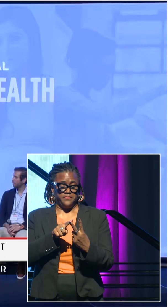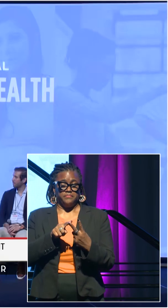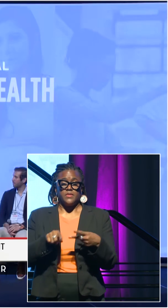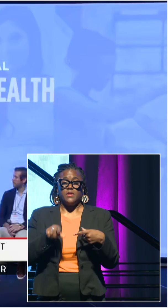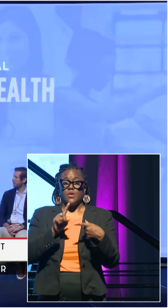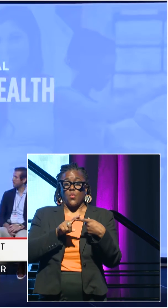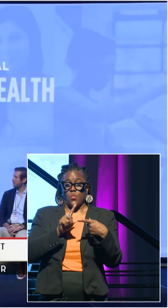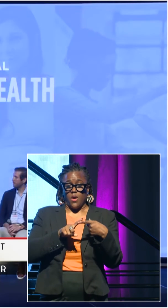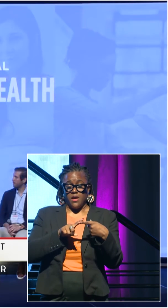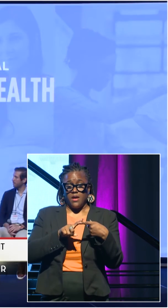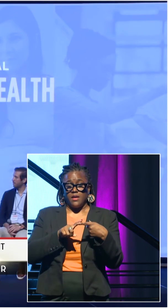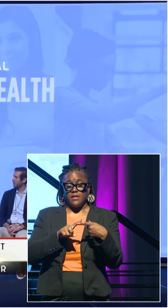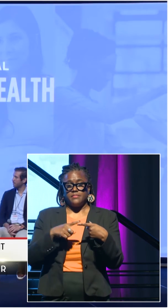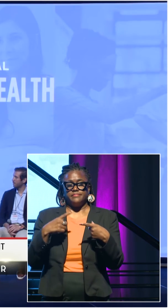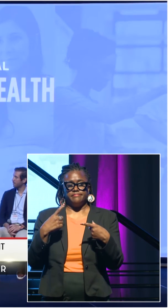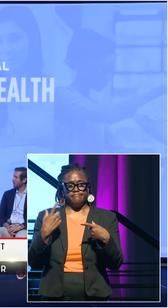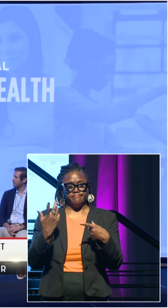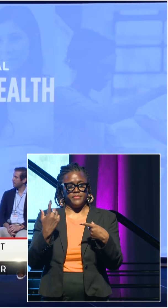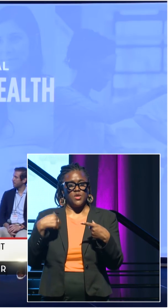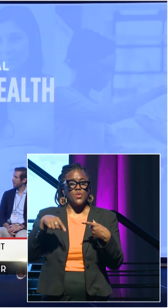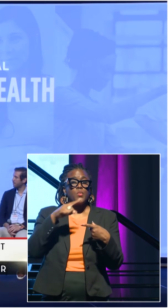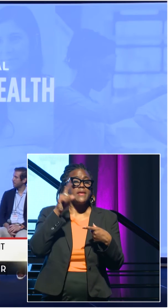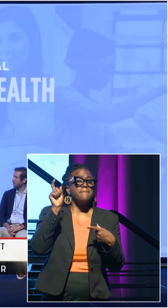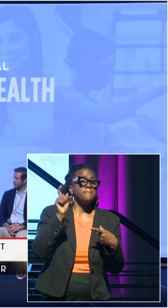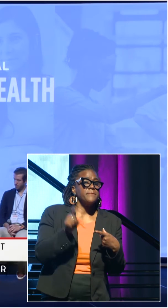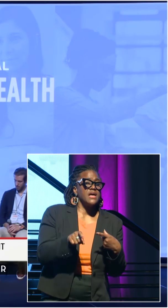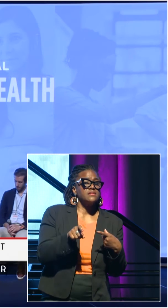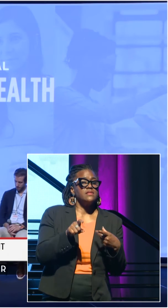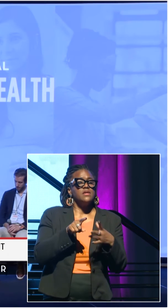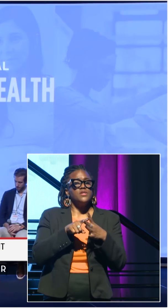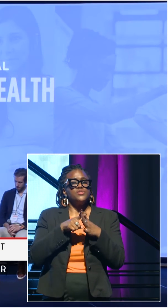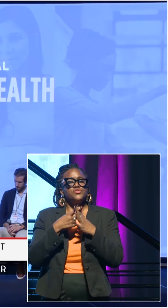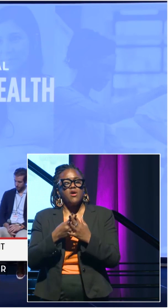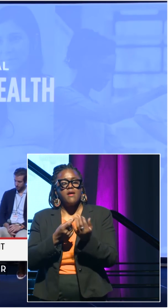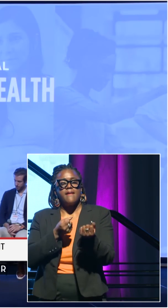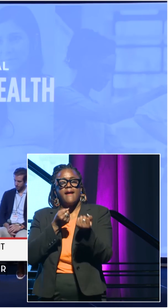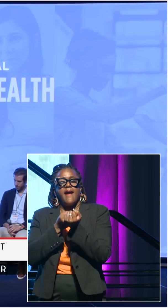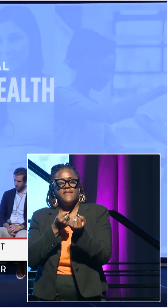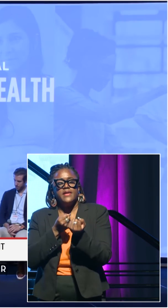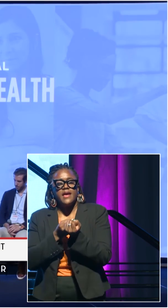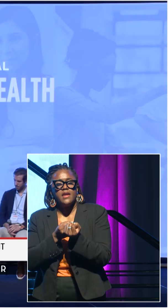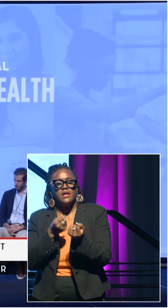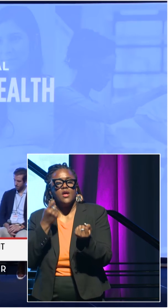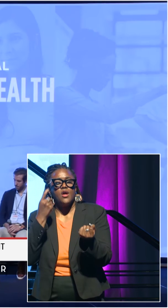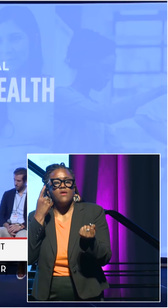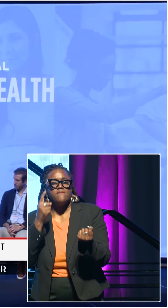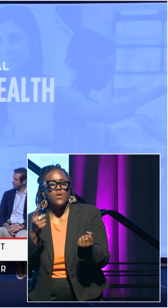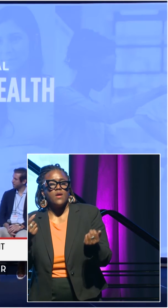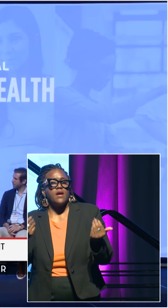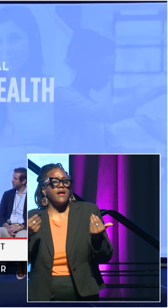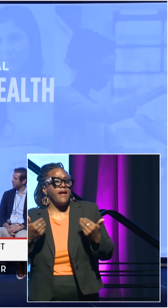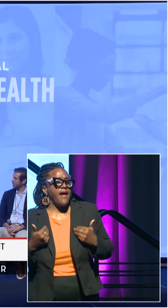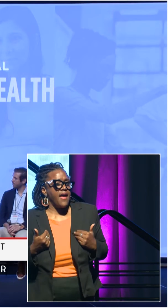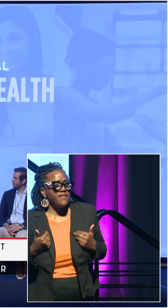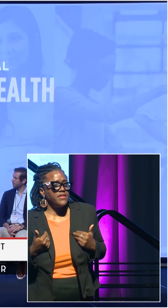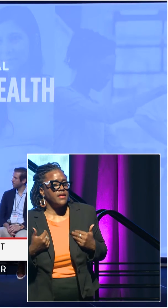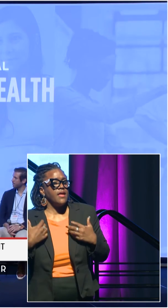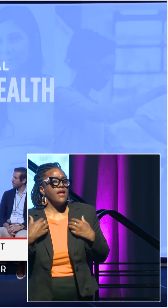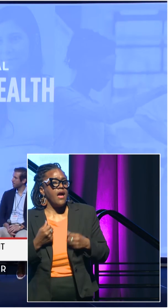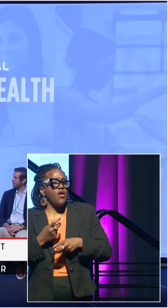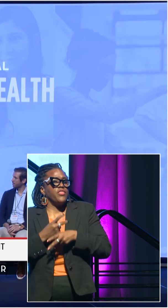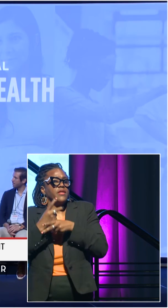So one, I think we have to start advocating for having